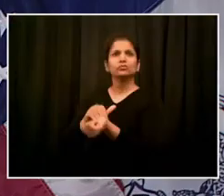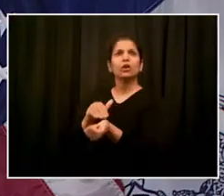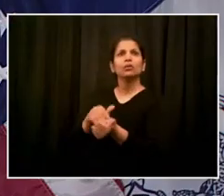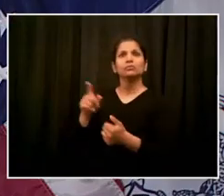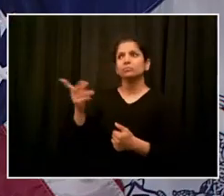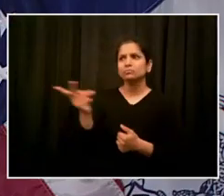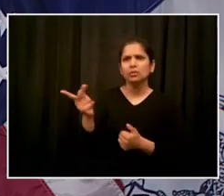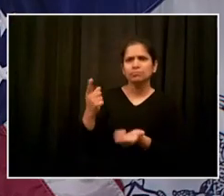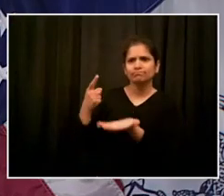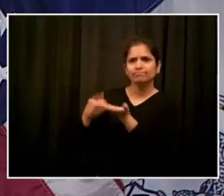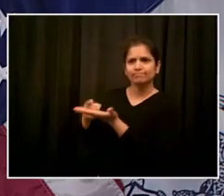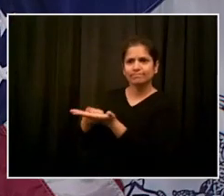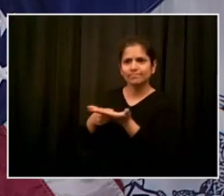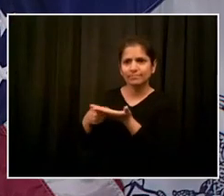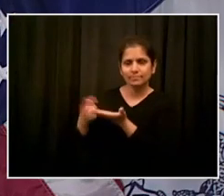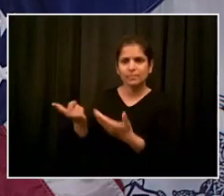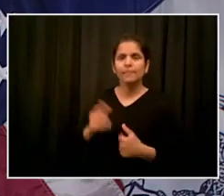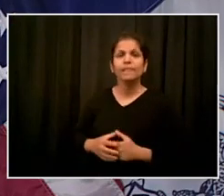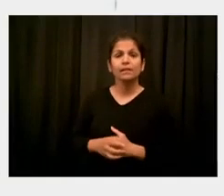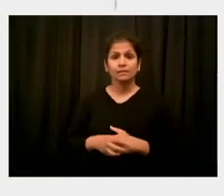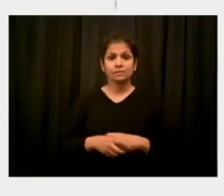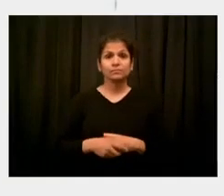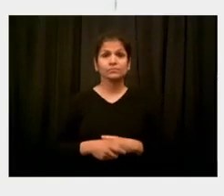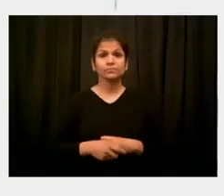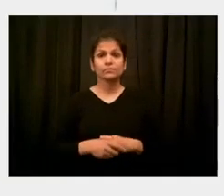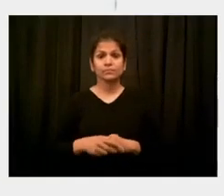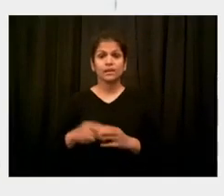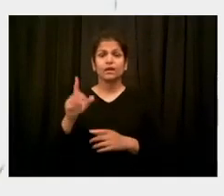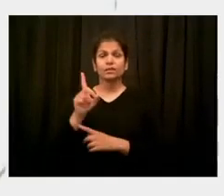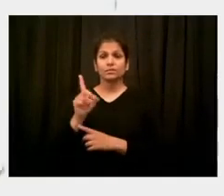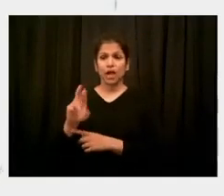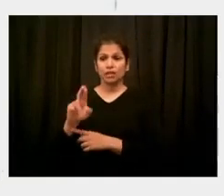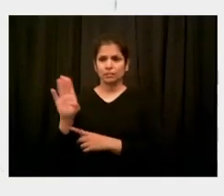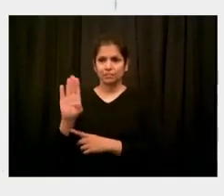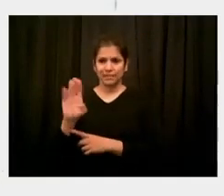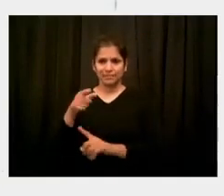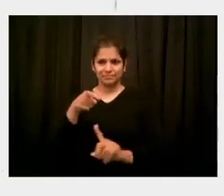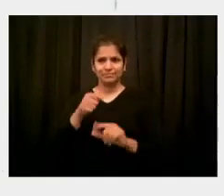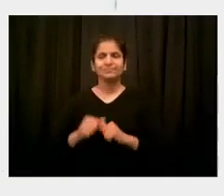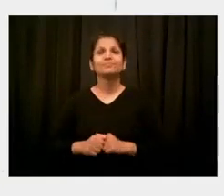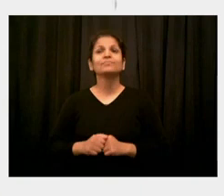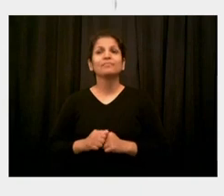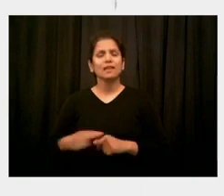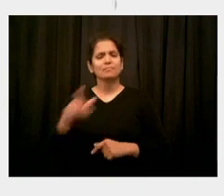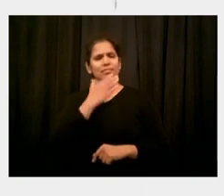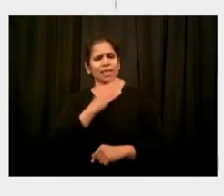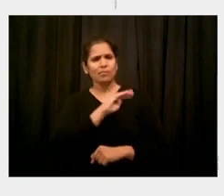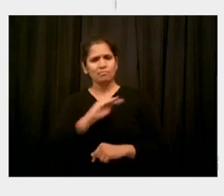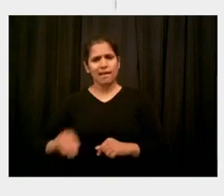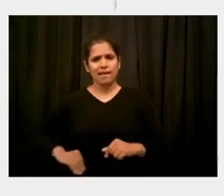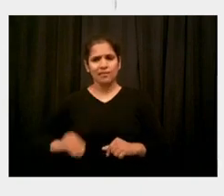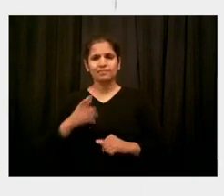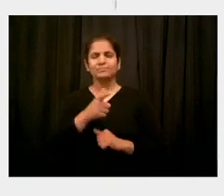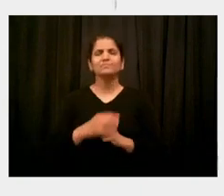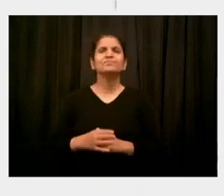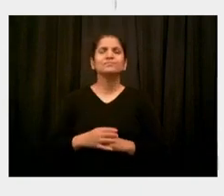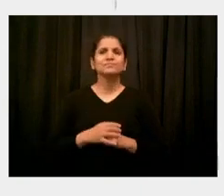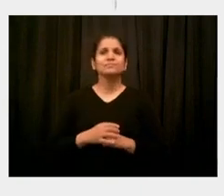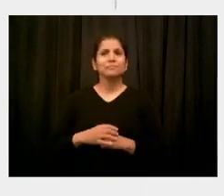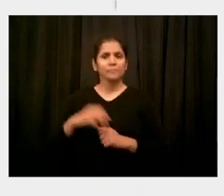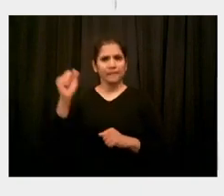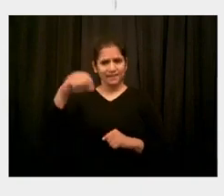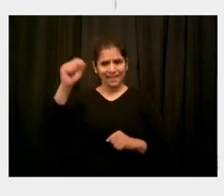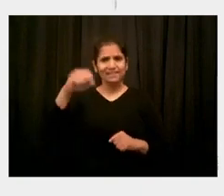you, Mr. Mayor. So yes, we continue to get reports from pediatricians across the city